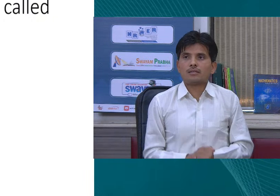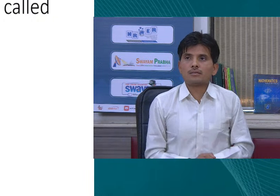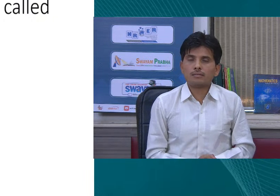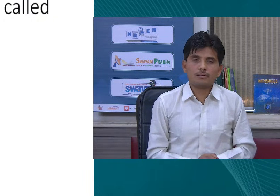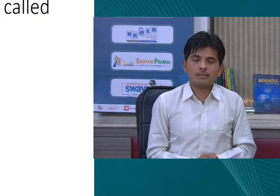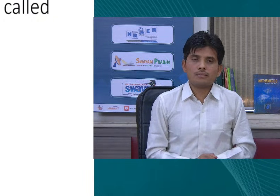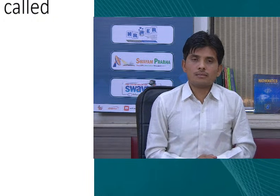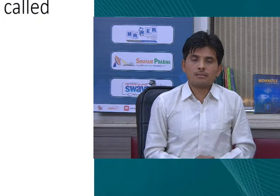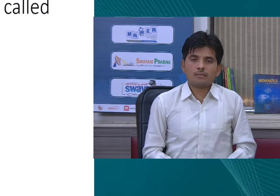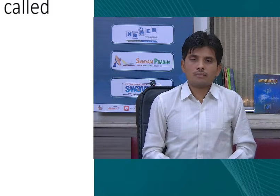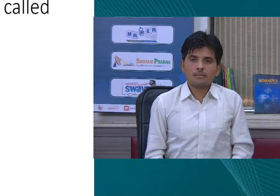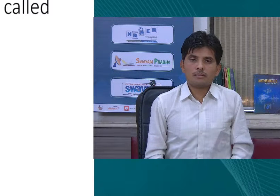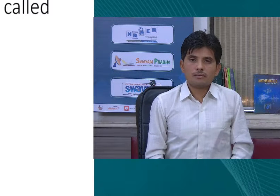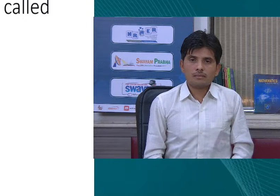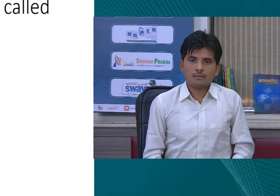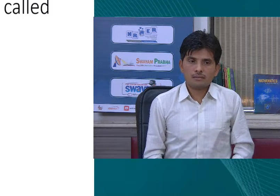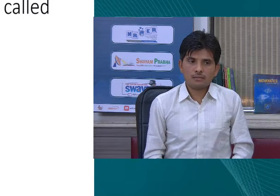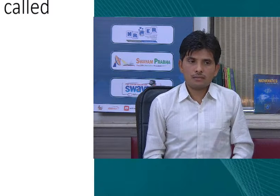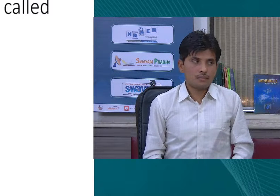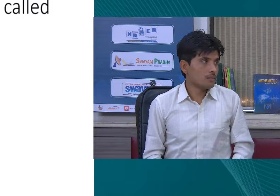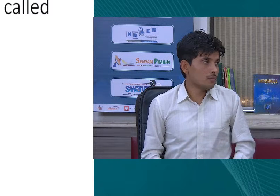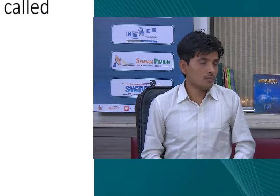you that